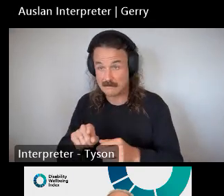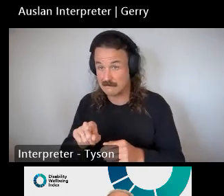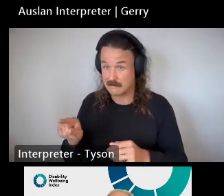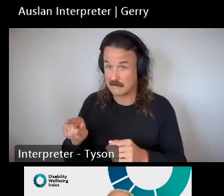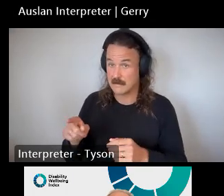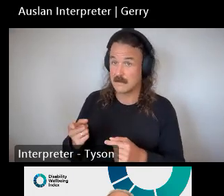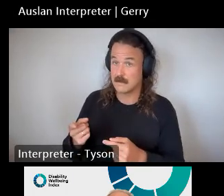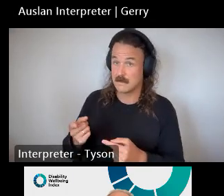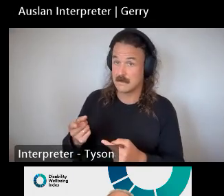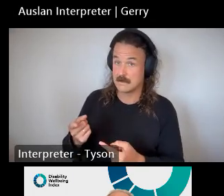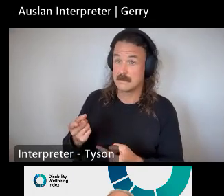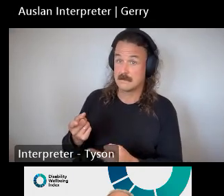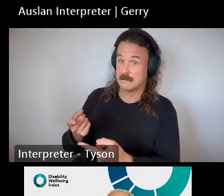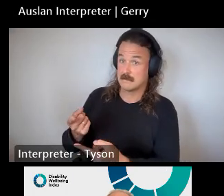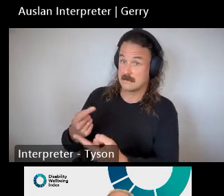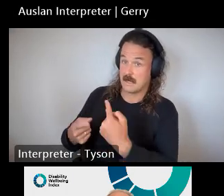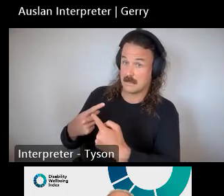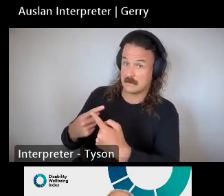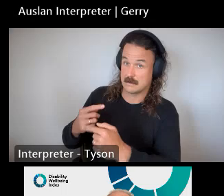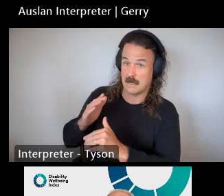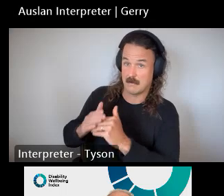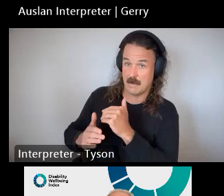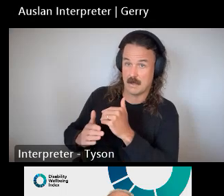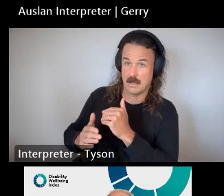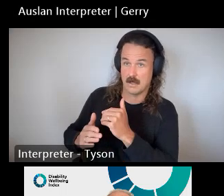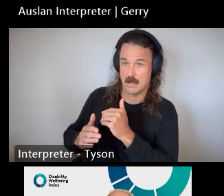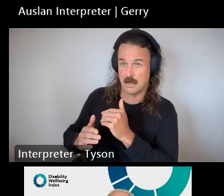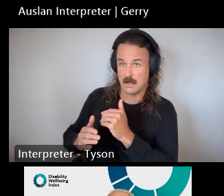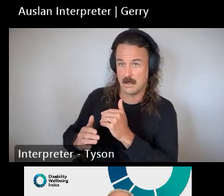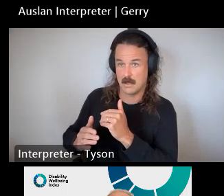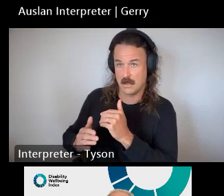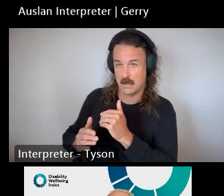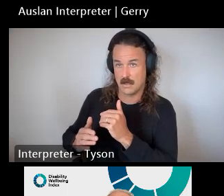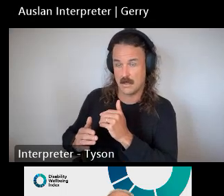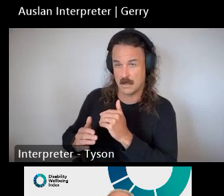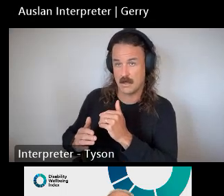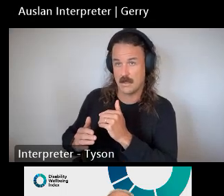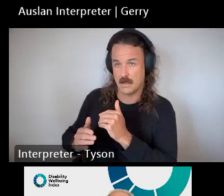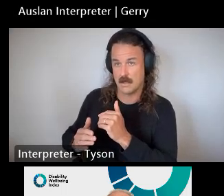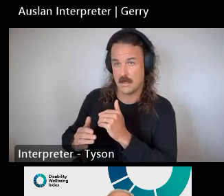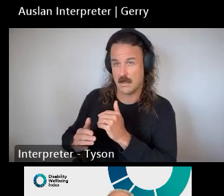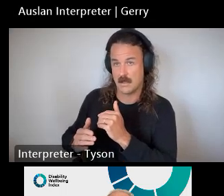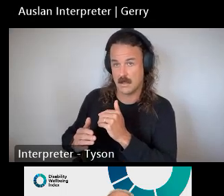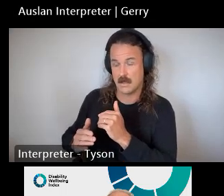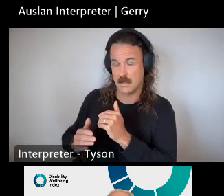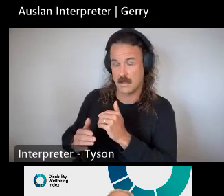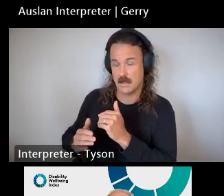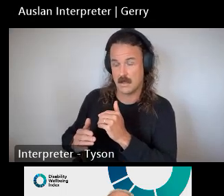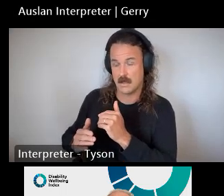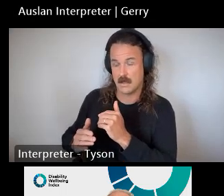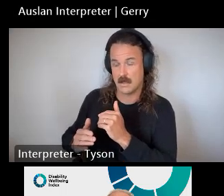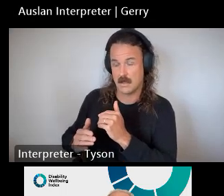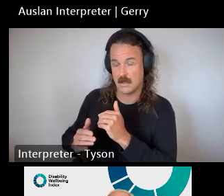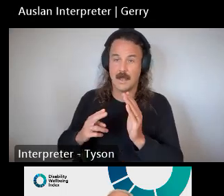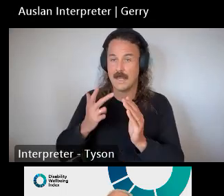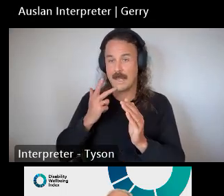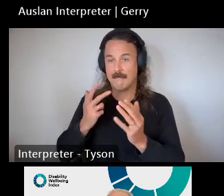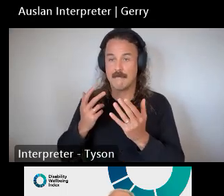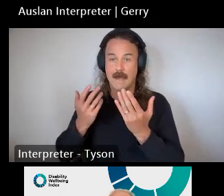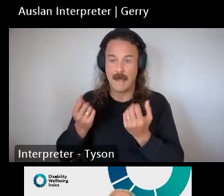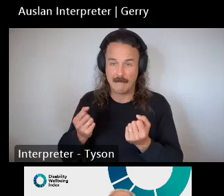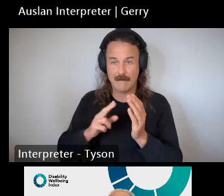after including in the NDIS, how that will change on their work domain. So they will respond differently. So